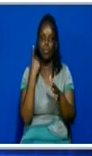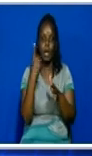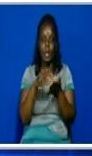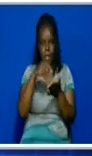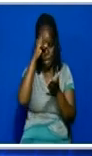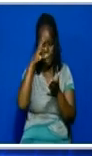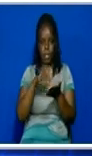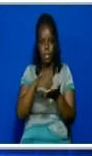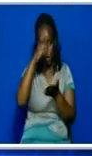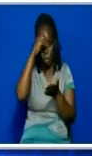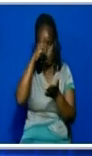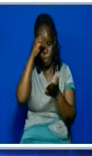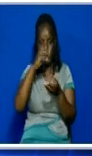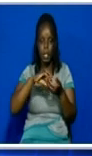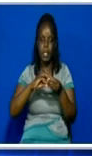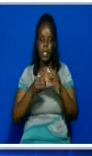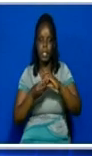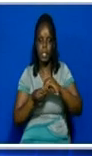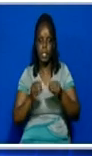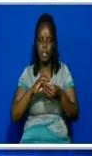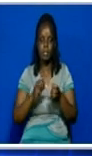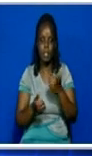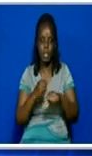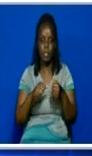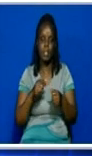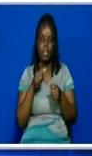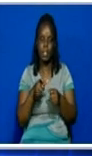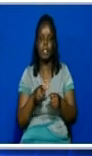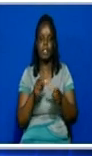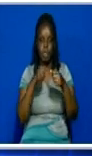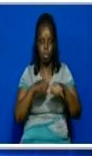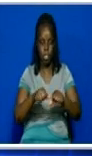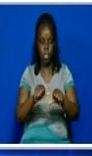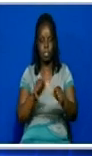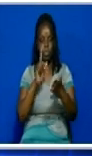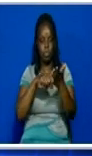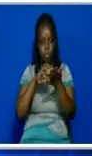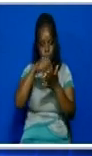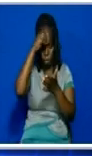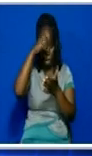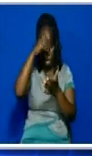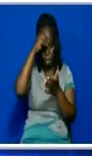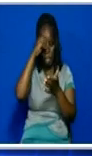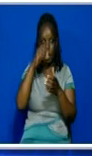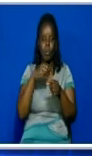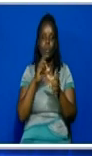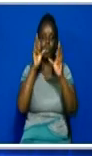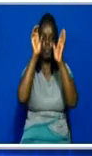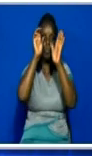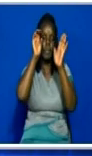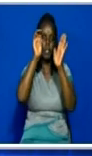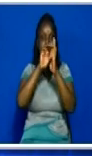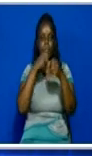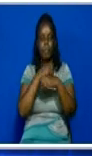learners who will be on creative activities. Now, this is also a continuation. Remember, we have been on picture making, and that